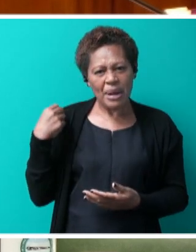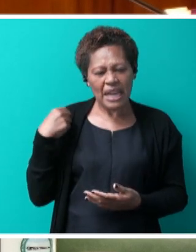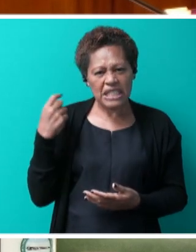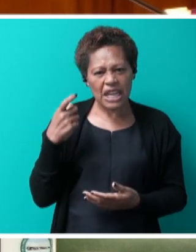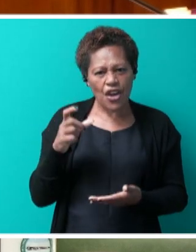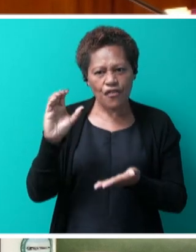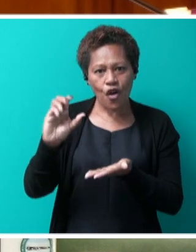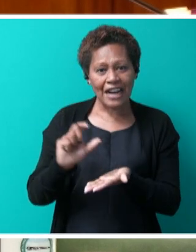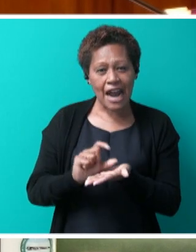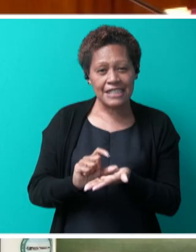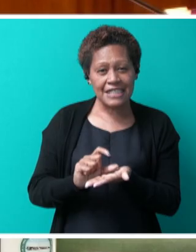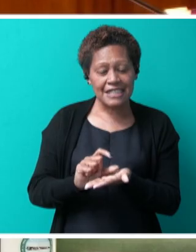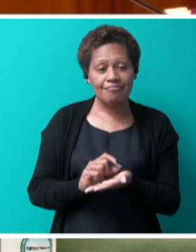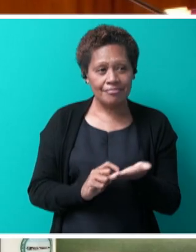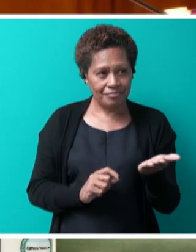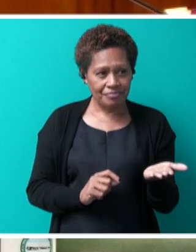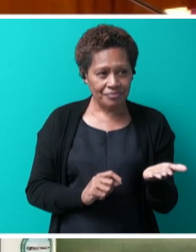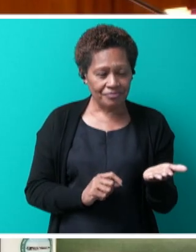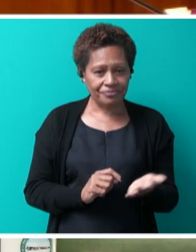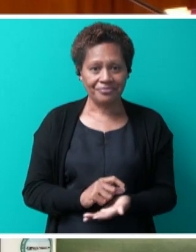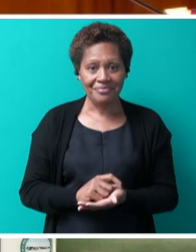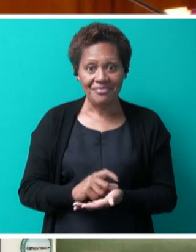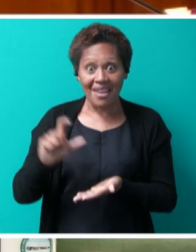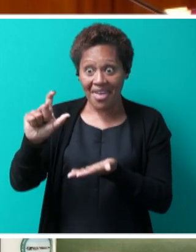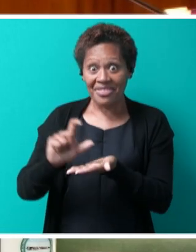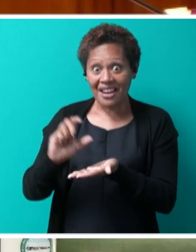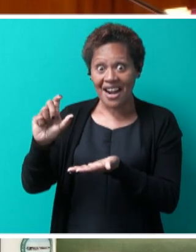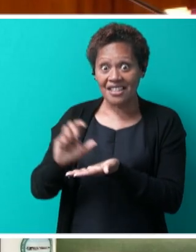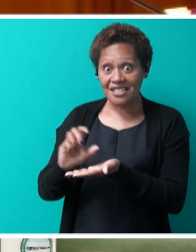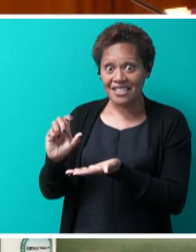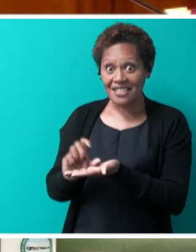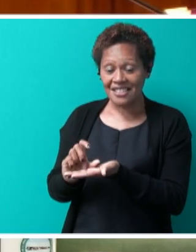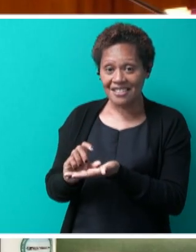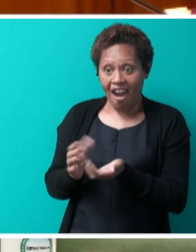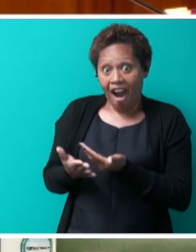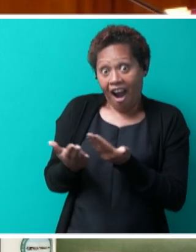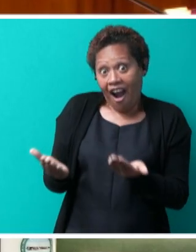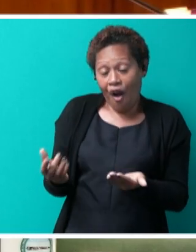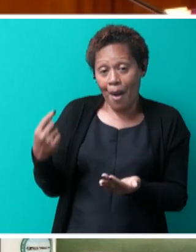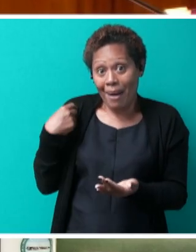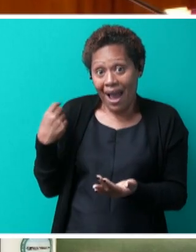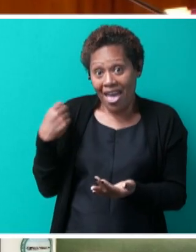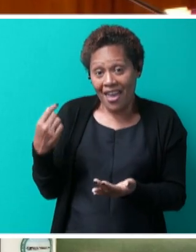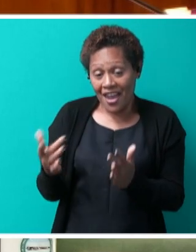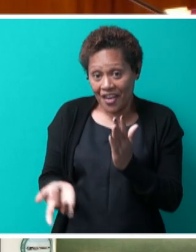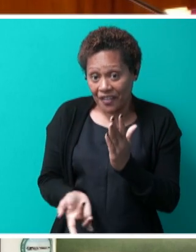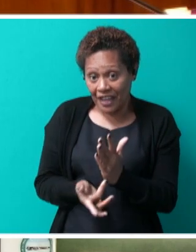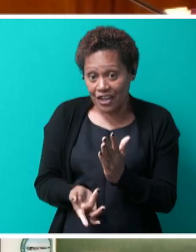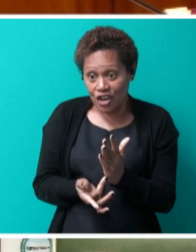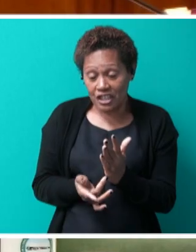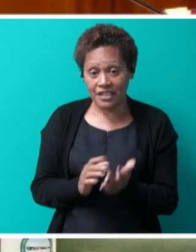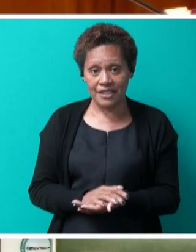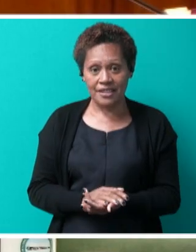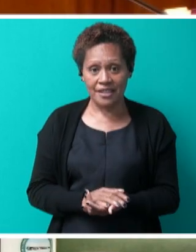e releva na wali kana kiri na grant rasang ni turra na kina pakai taki na mona biliwa be pakai ni kere